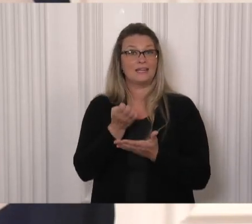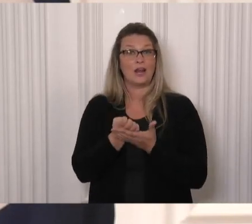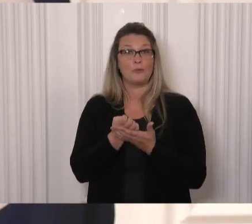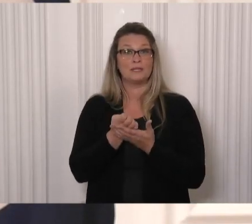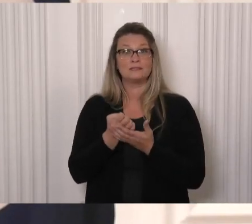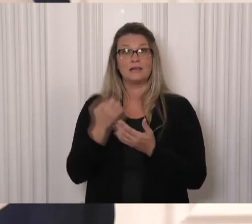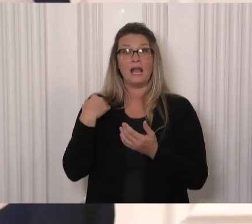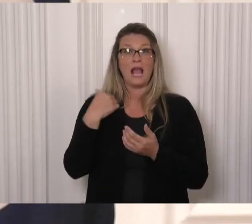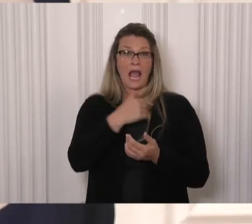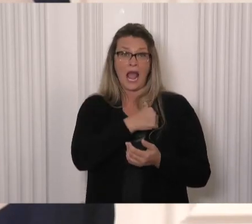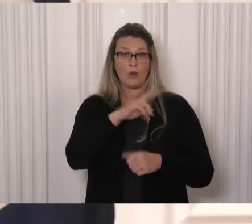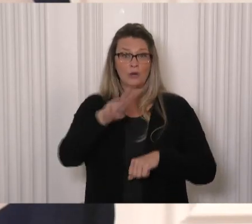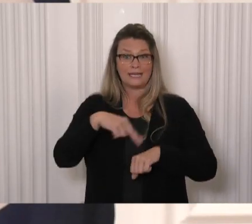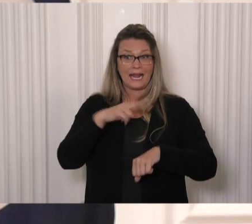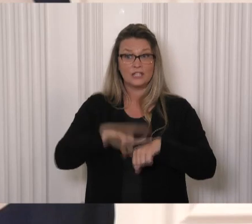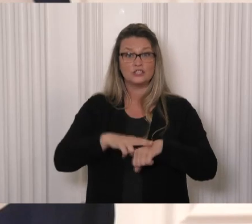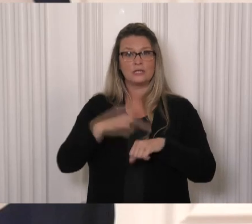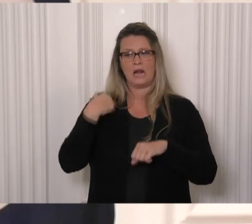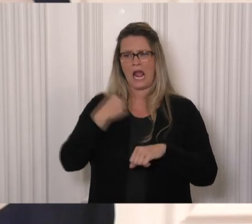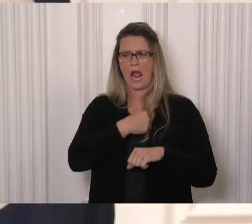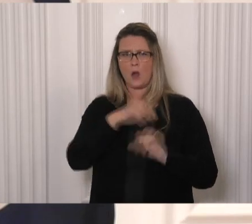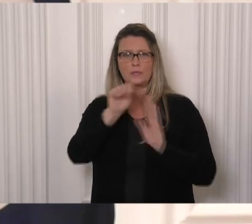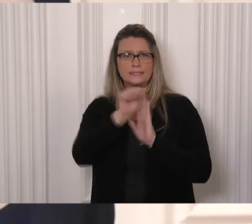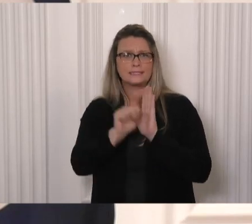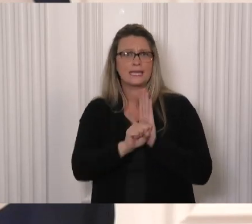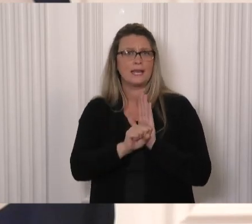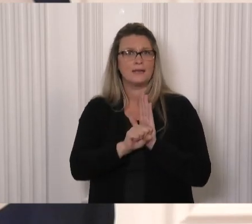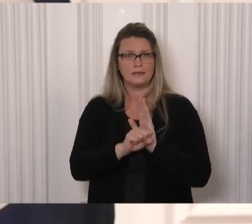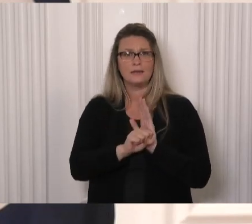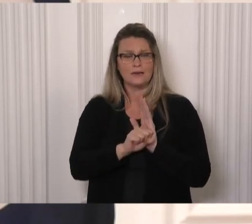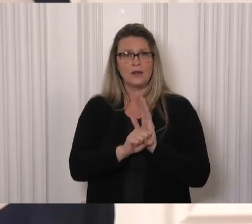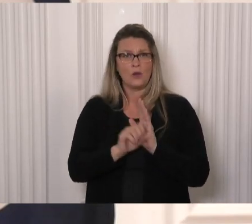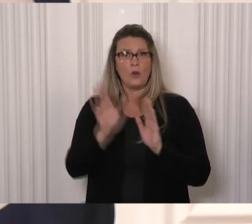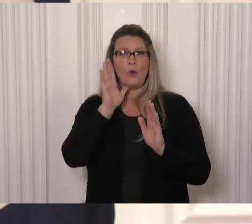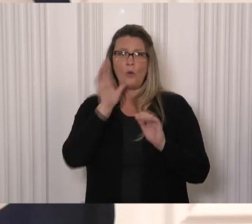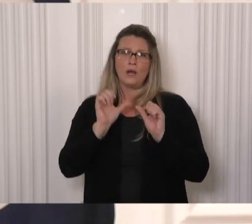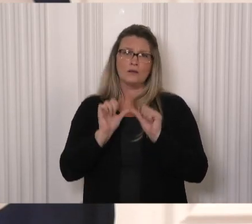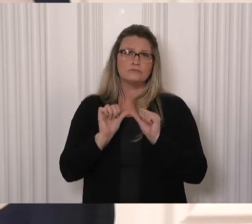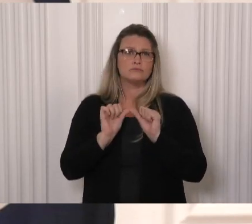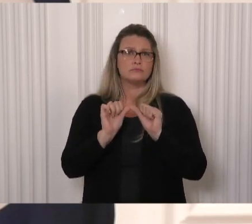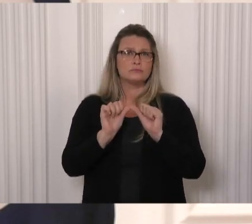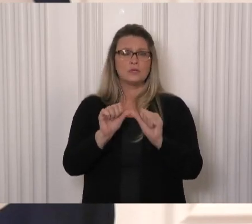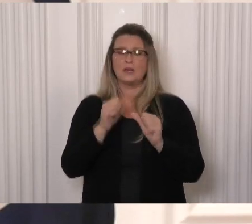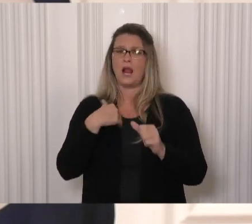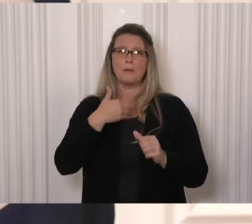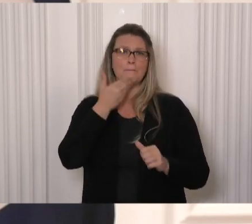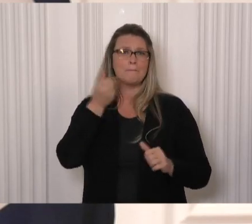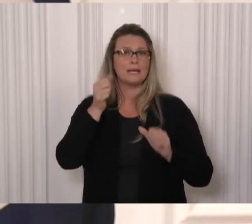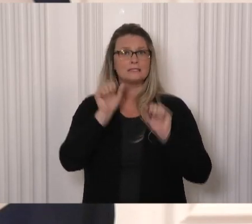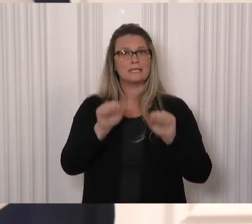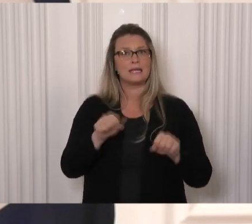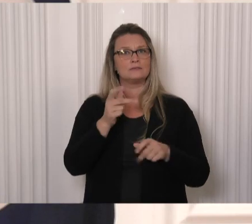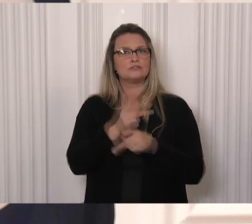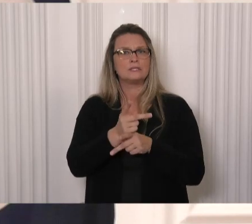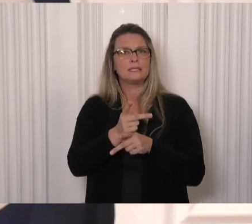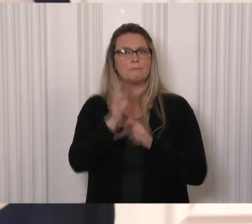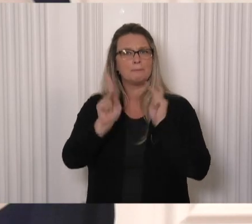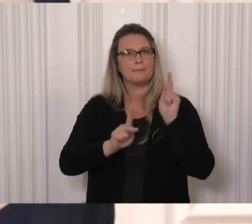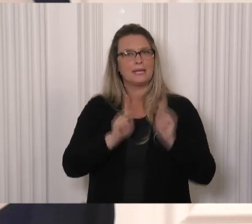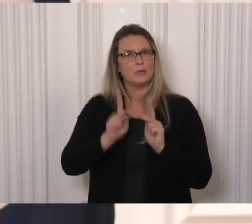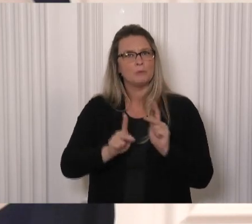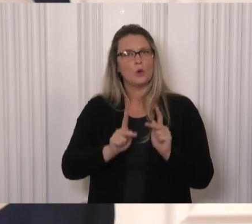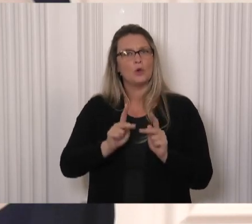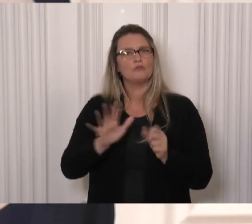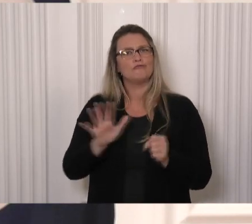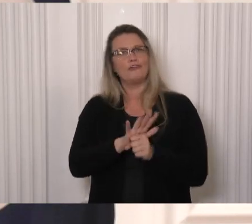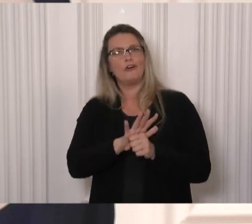state stepping forward and doing what needs to be done to keep our people whole. And I